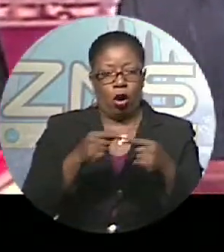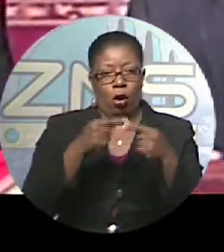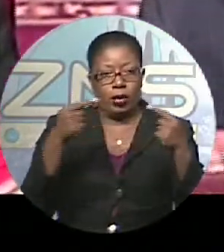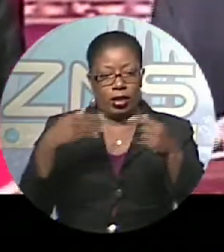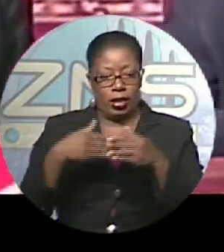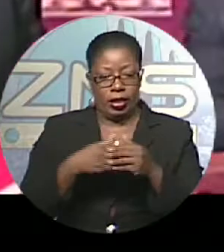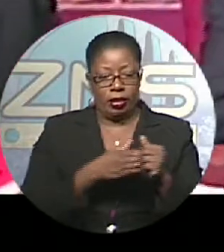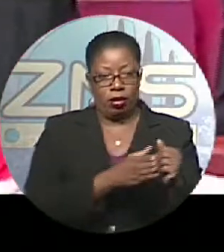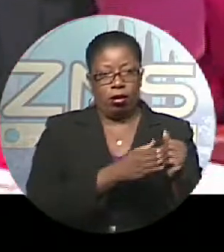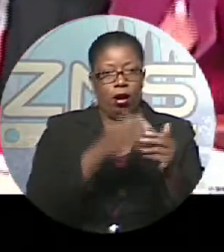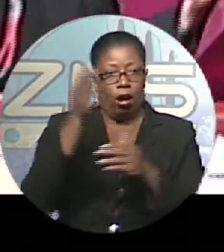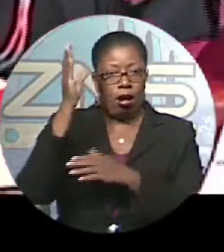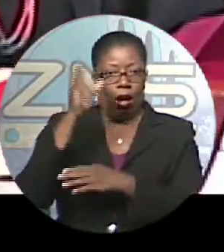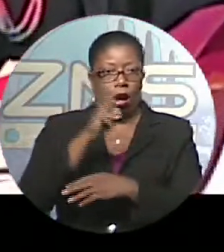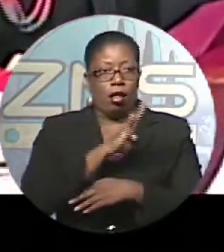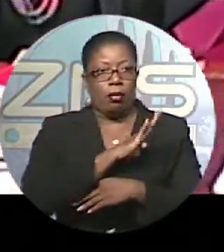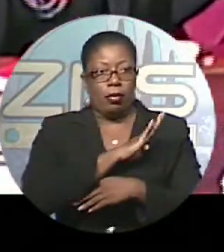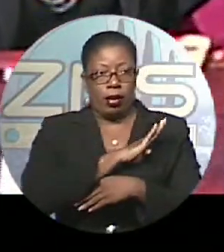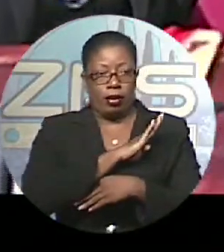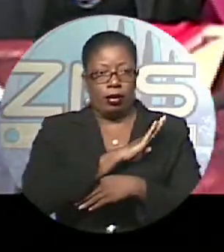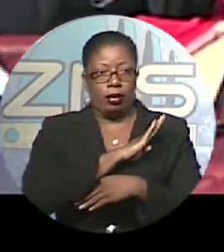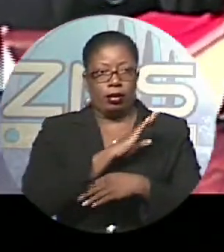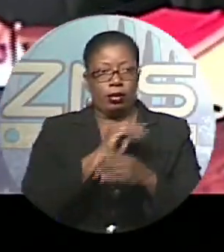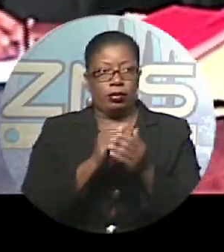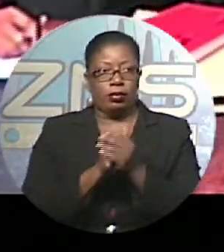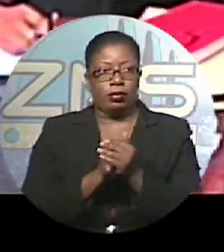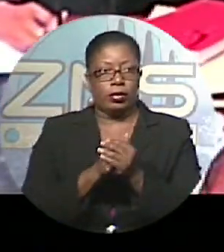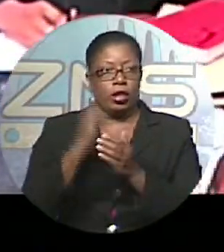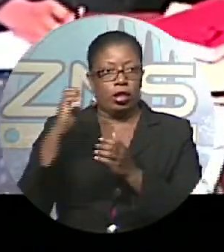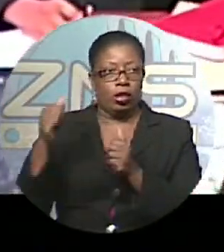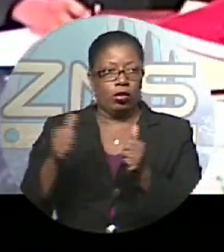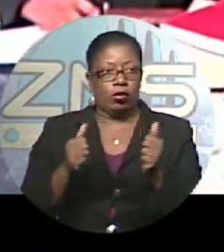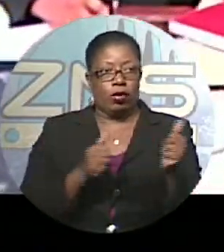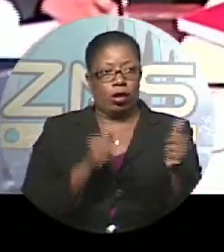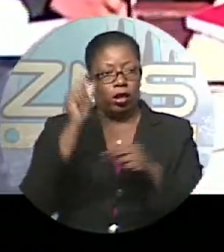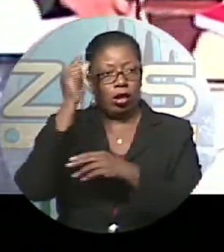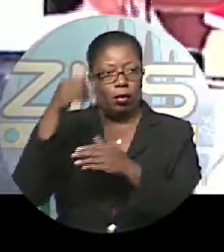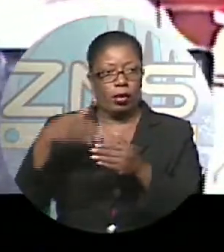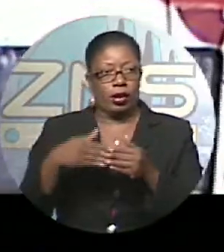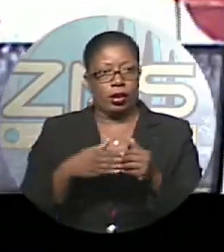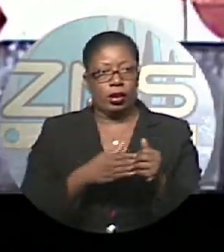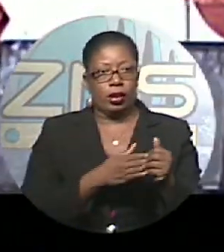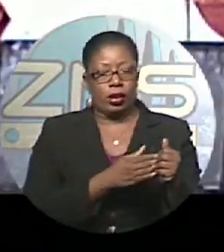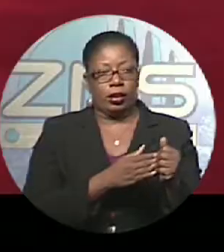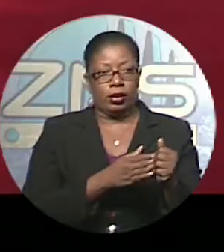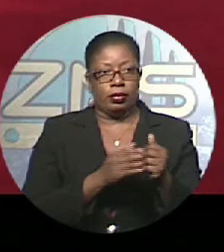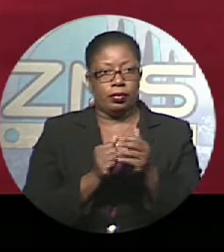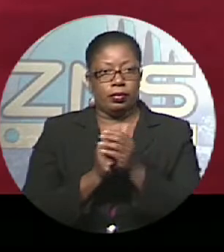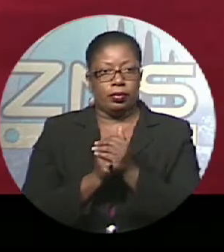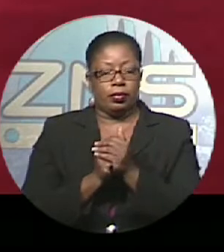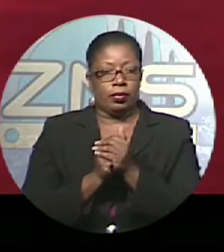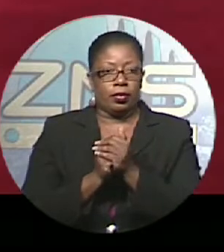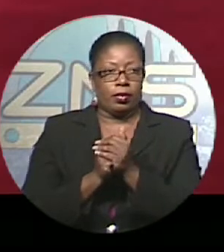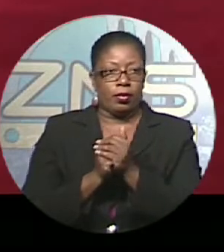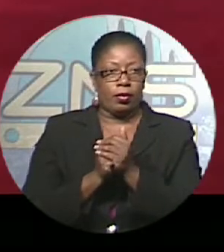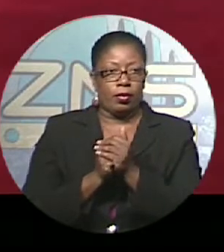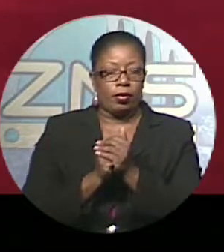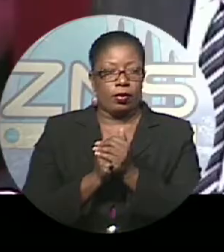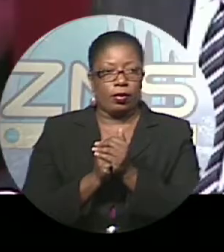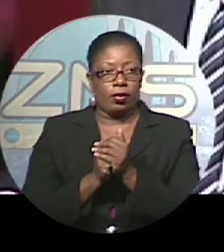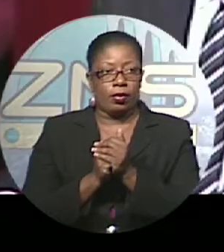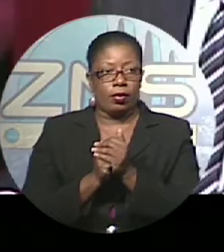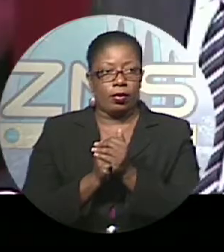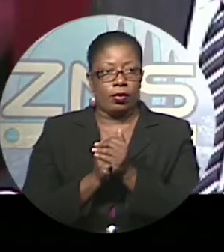Carl Bethel, was the first doing so. He was followed by government leader in the Senate and Attorney General, the Honorable Alison Maynard